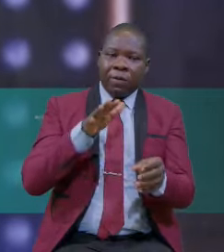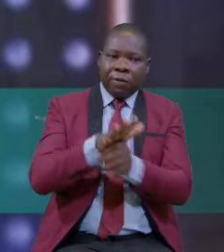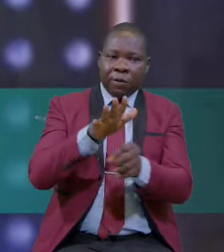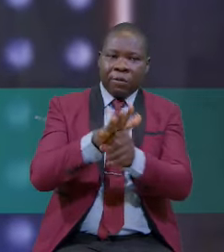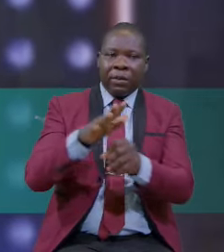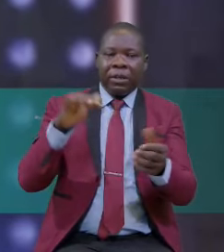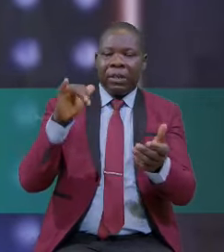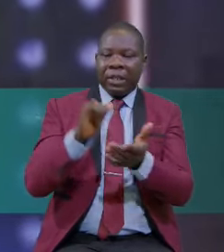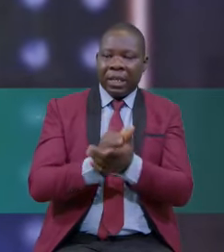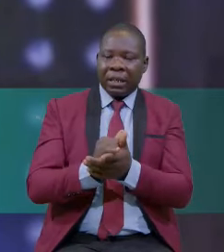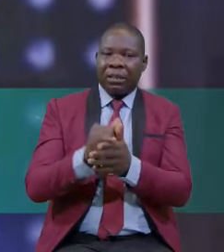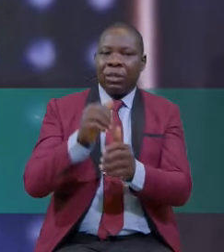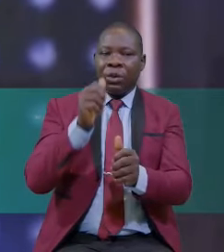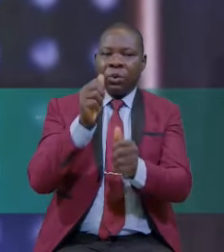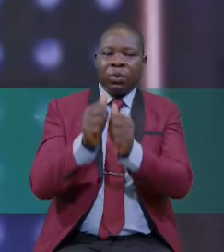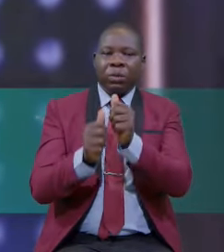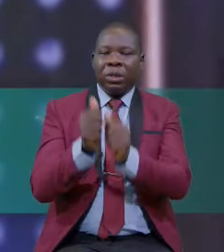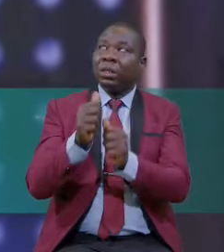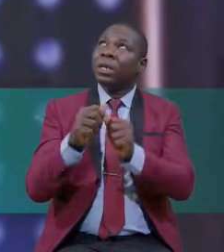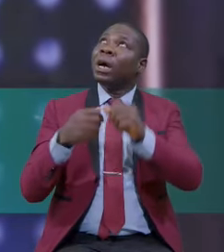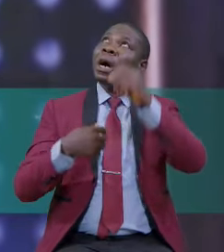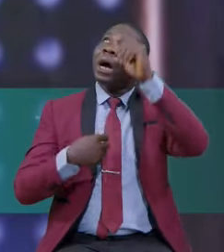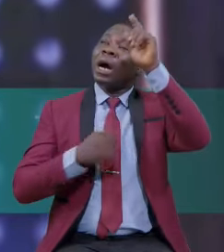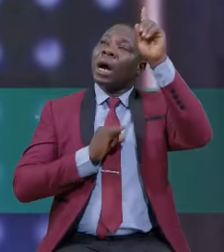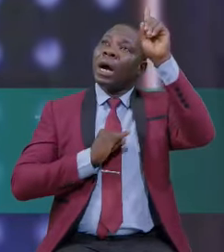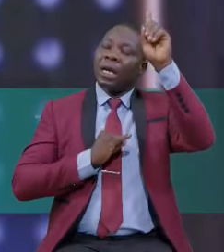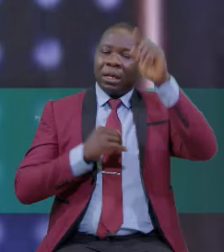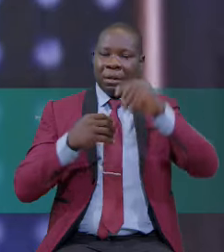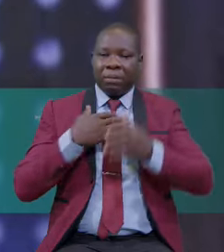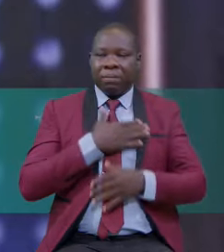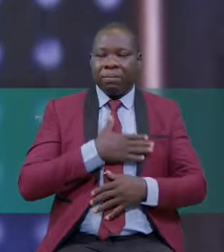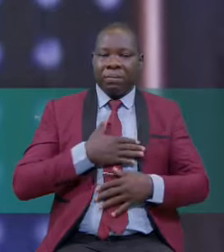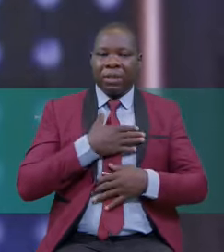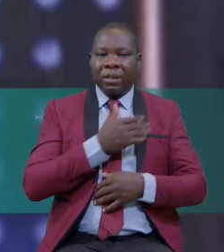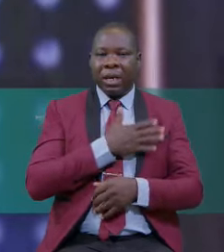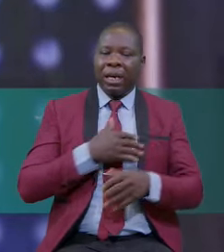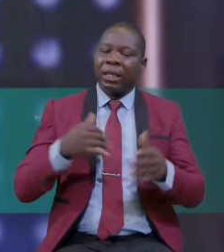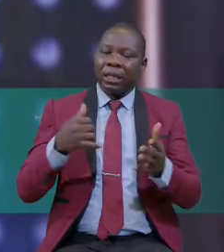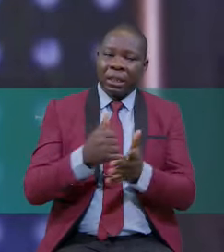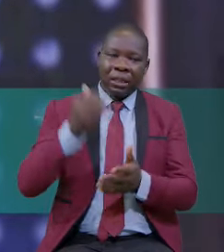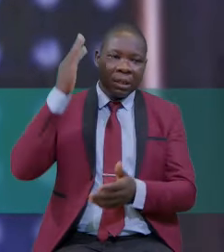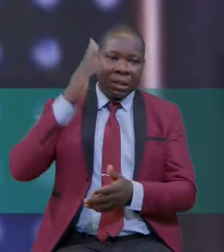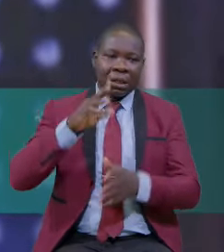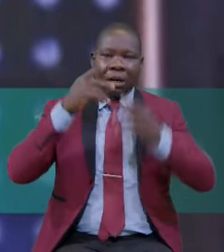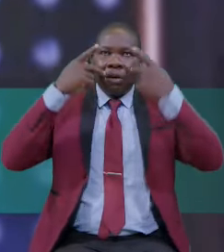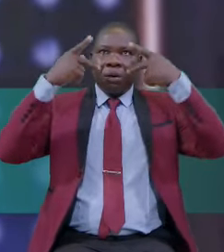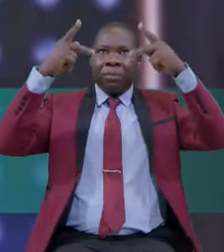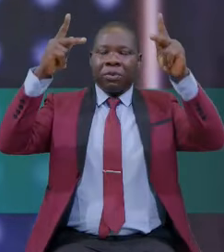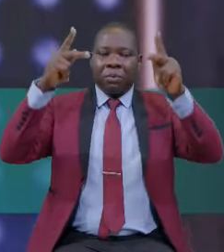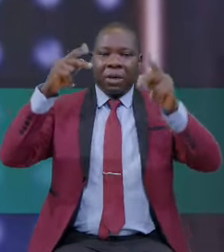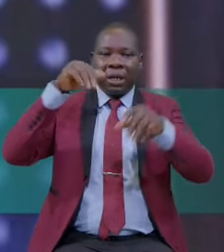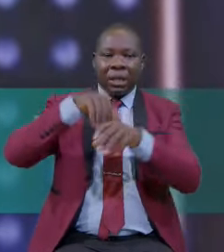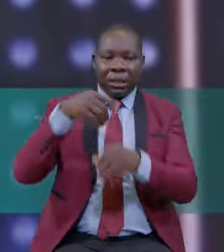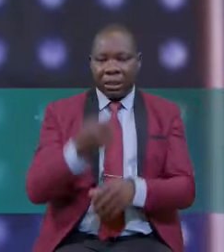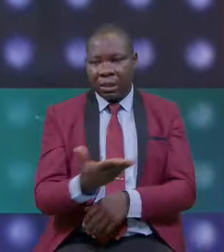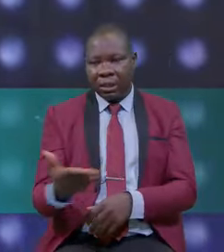accomplish that which I please, and it shall prosper In the thing whereunto